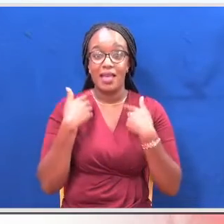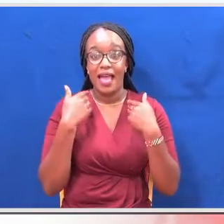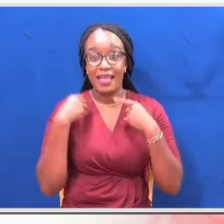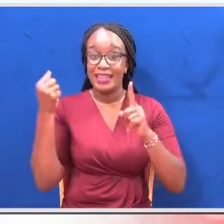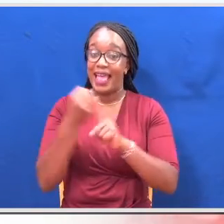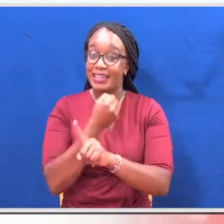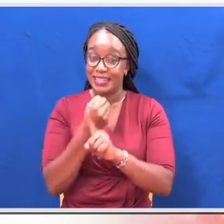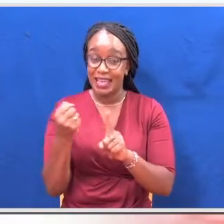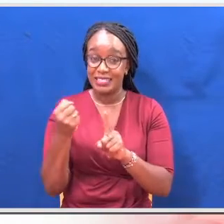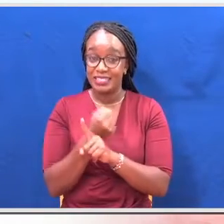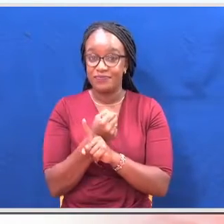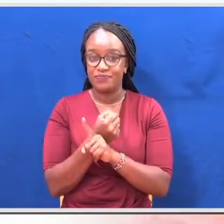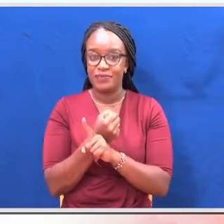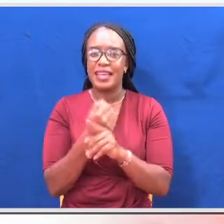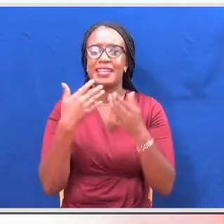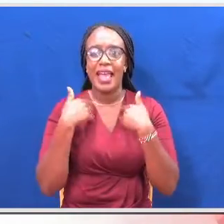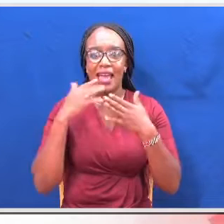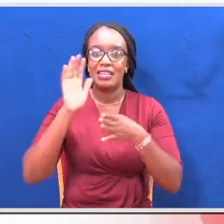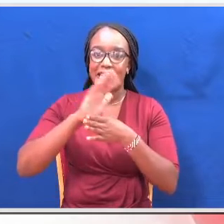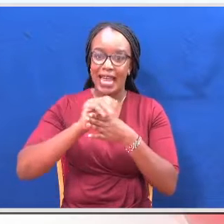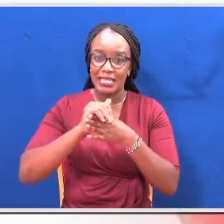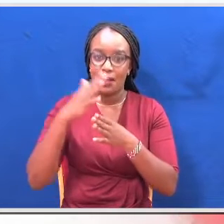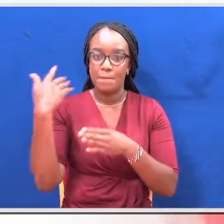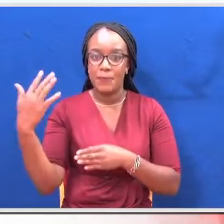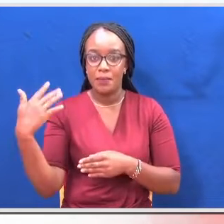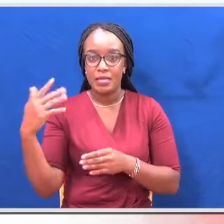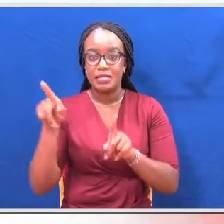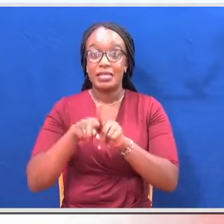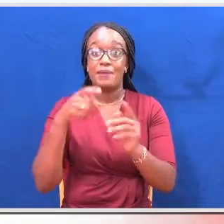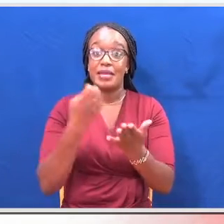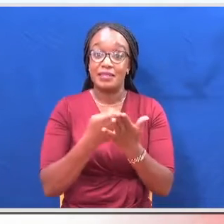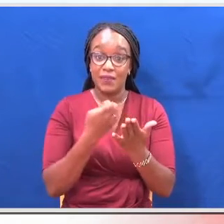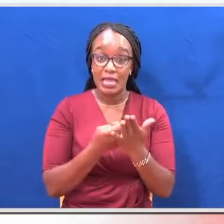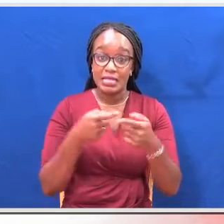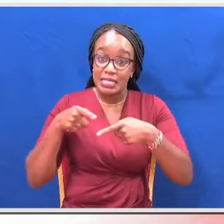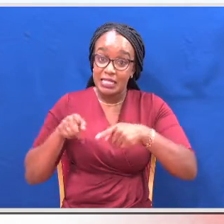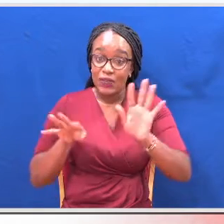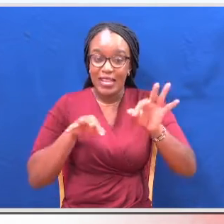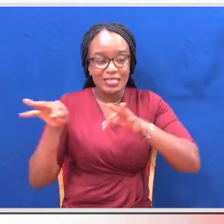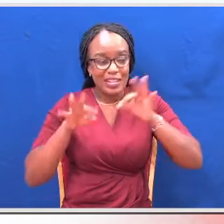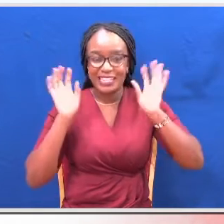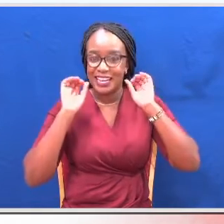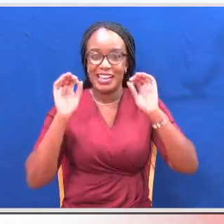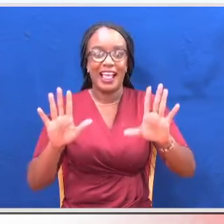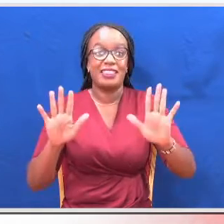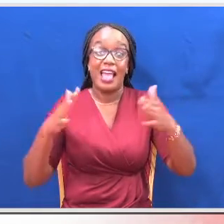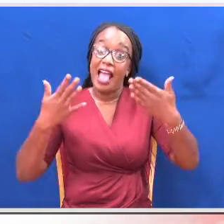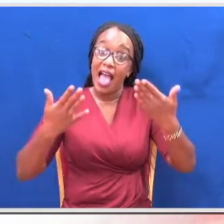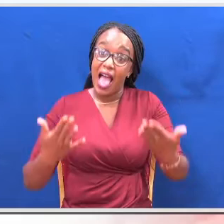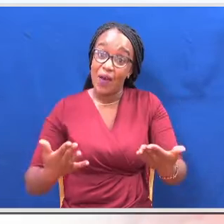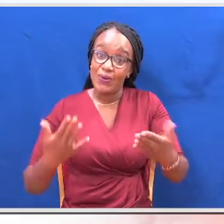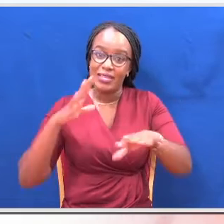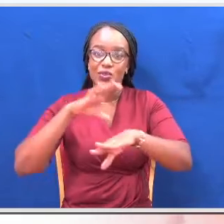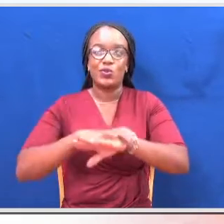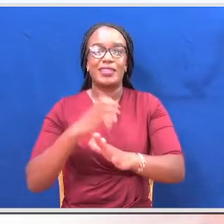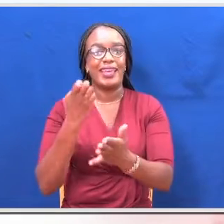attached papers, evidence, in the manner he failed to explain the manner in which he got those